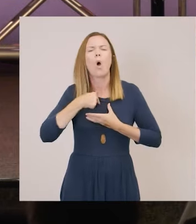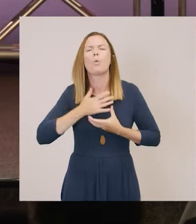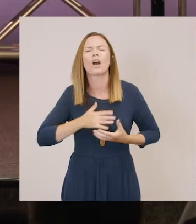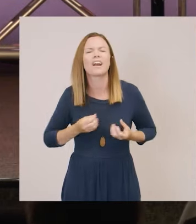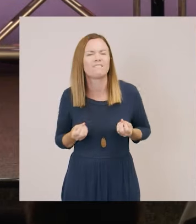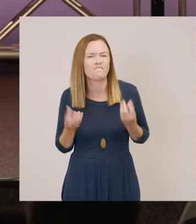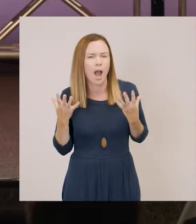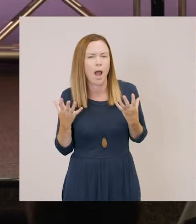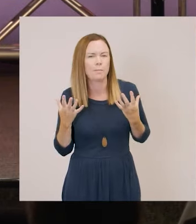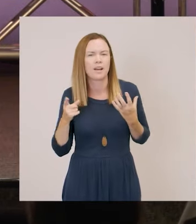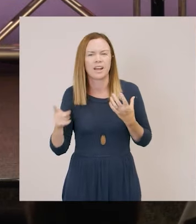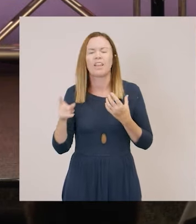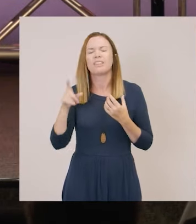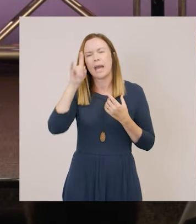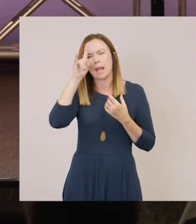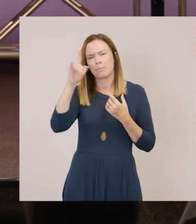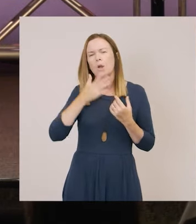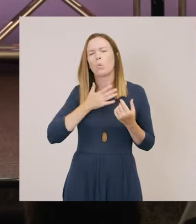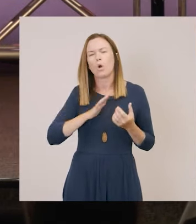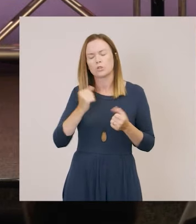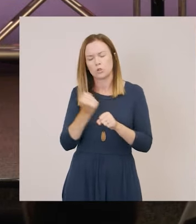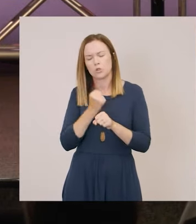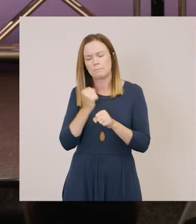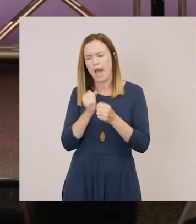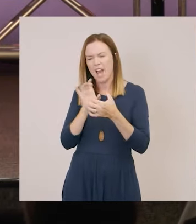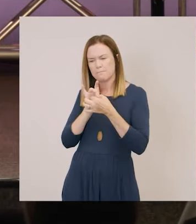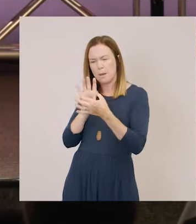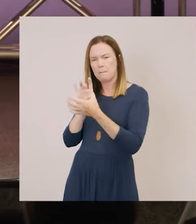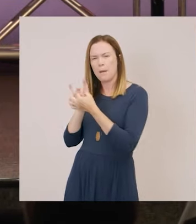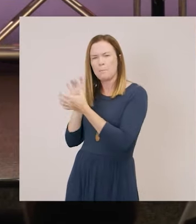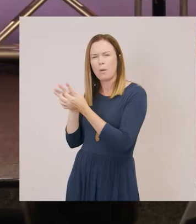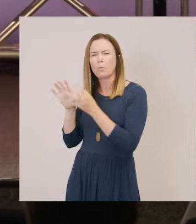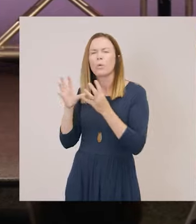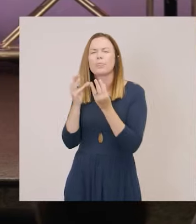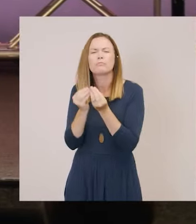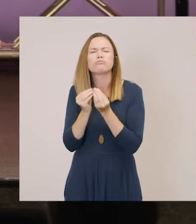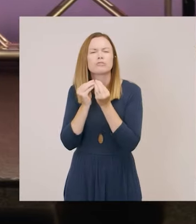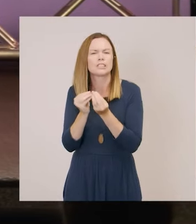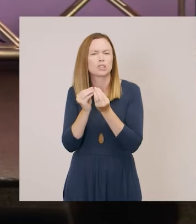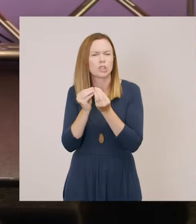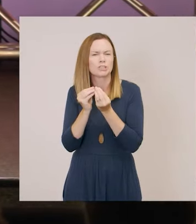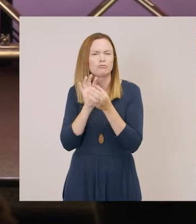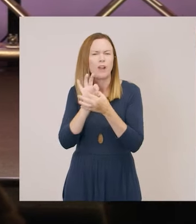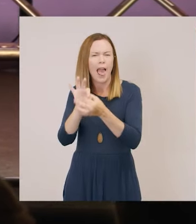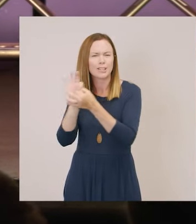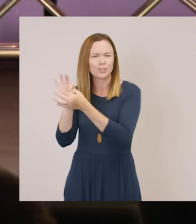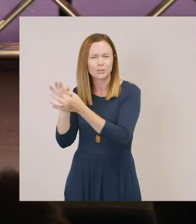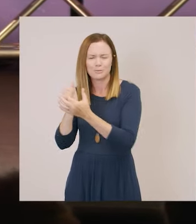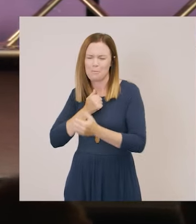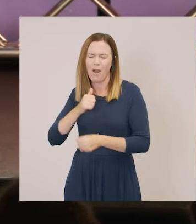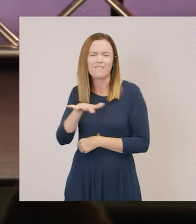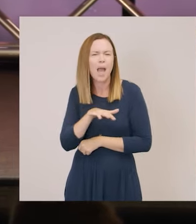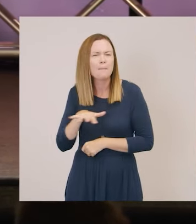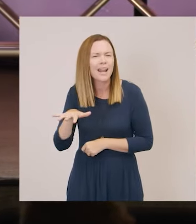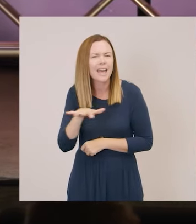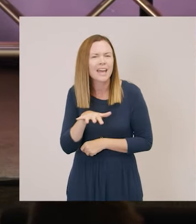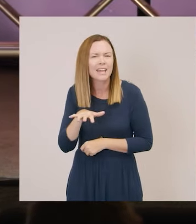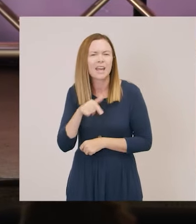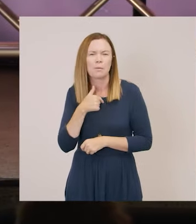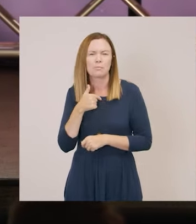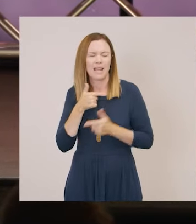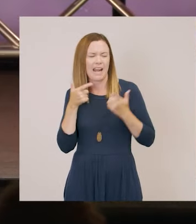enemy was wanting to cause disunity in the most precious relationships in my family. And I just let him ride right on in there